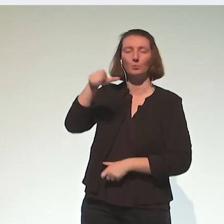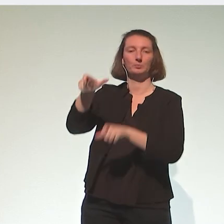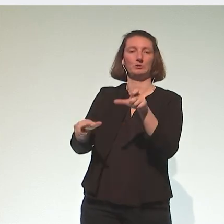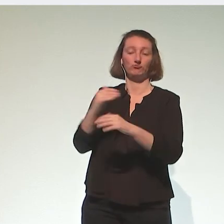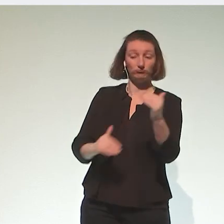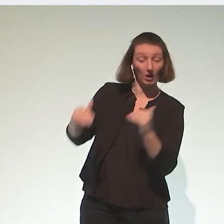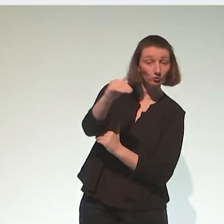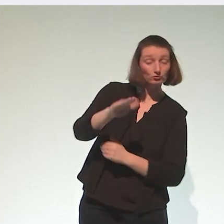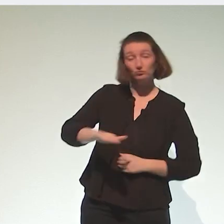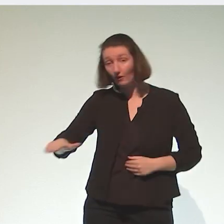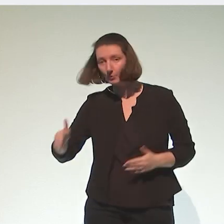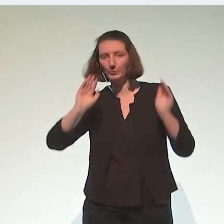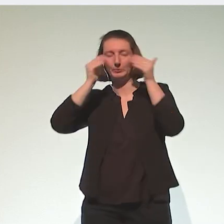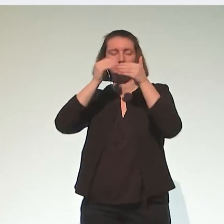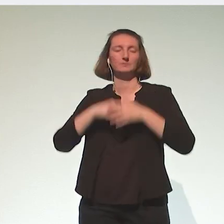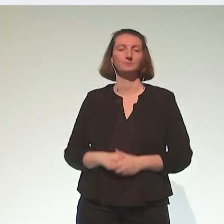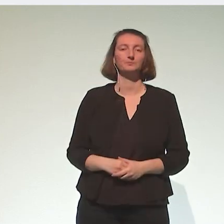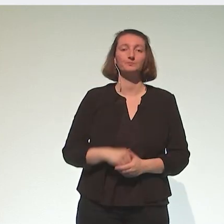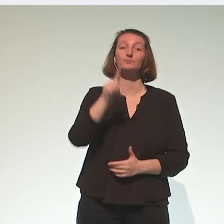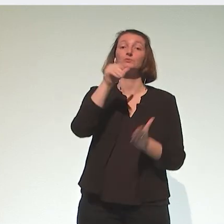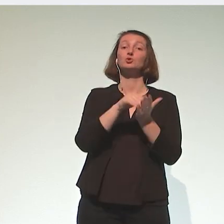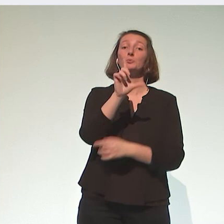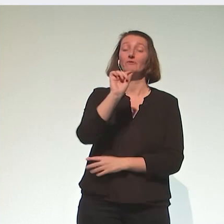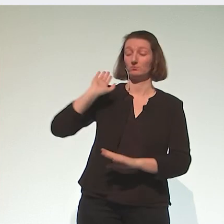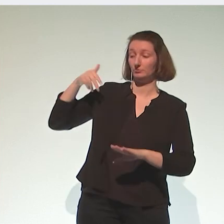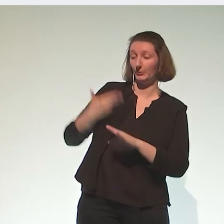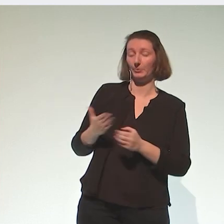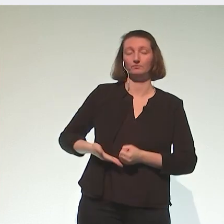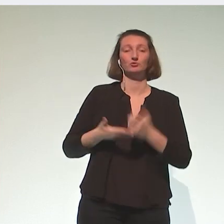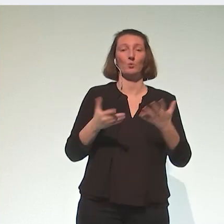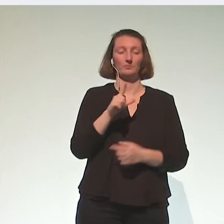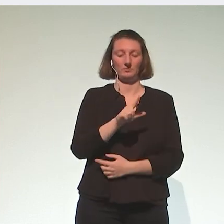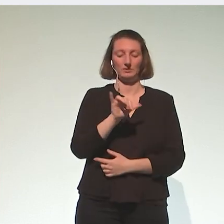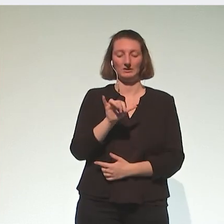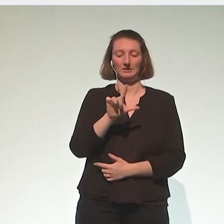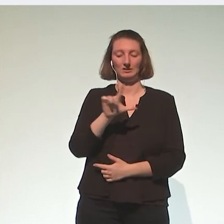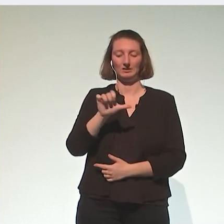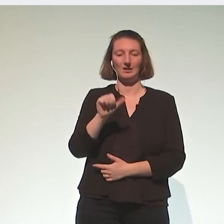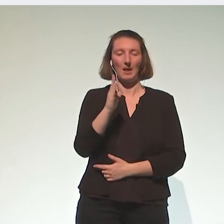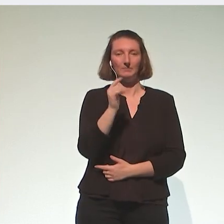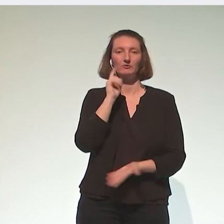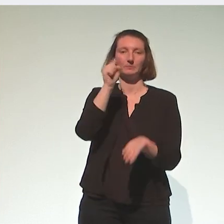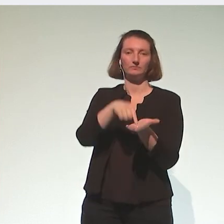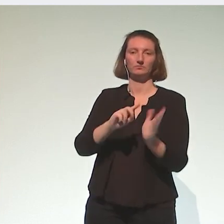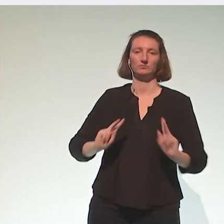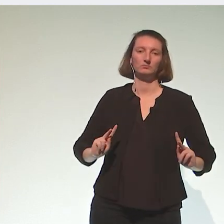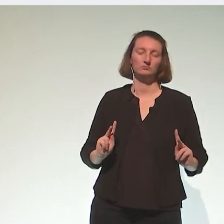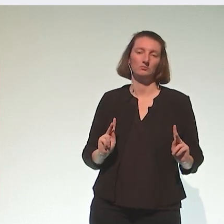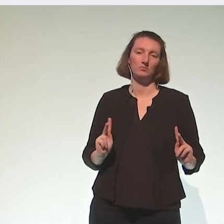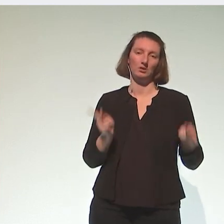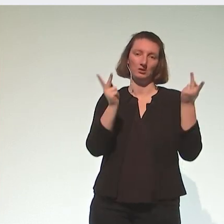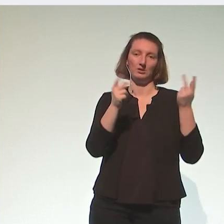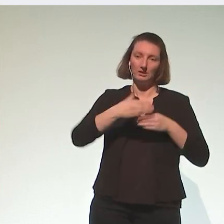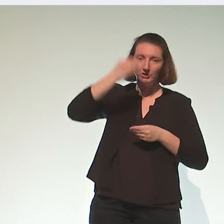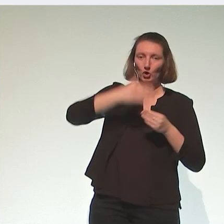children and adults with autism. And since 2020, we've supported the LI Lab, in other words, the Living and Learning Lab on